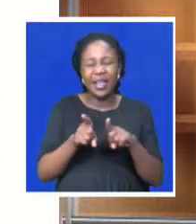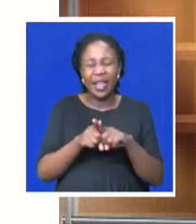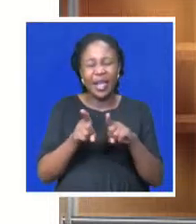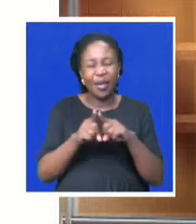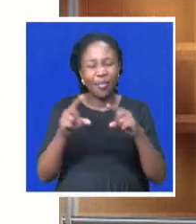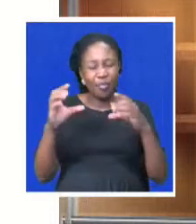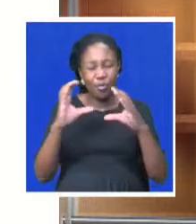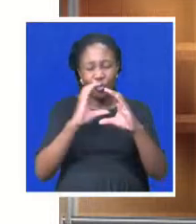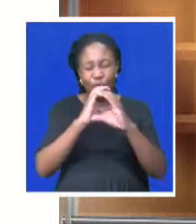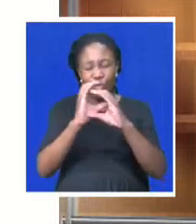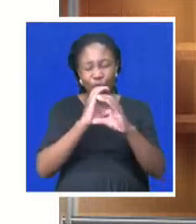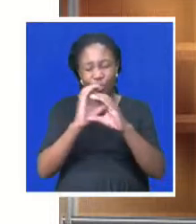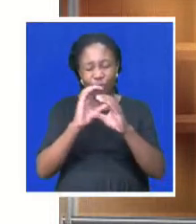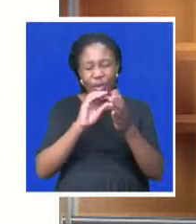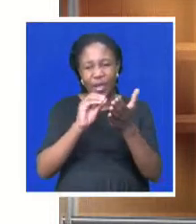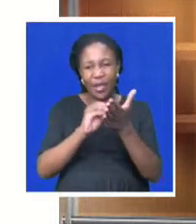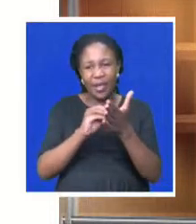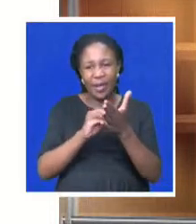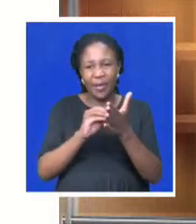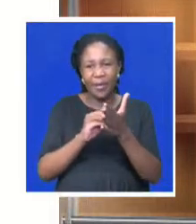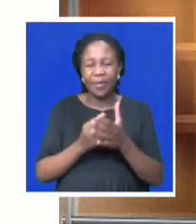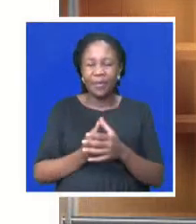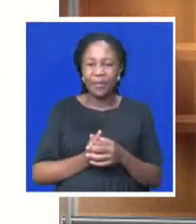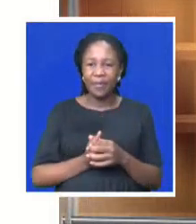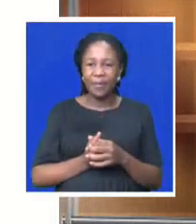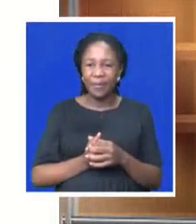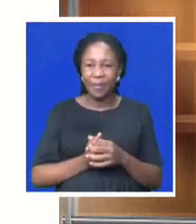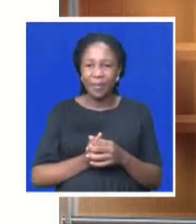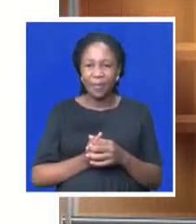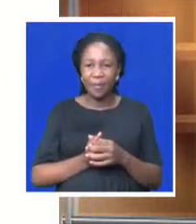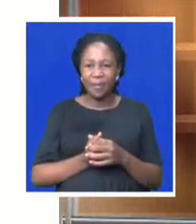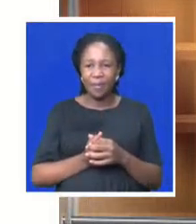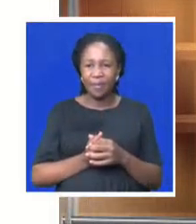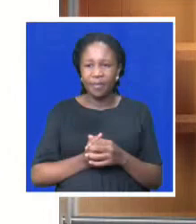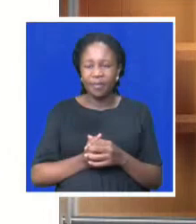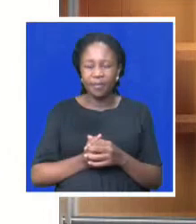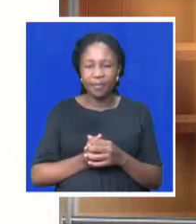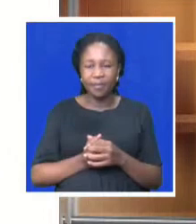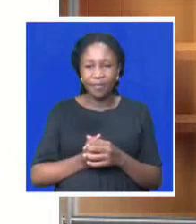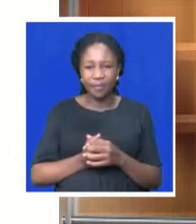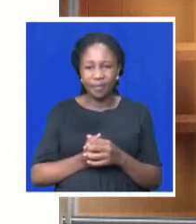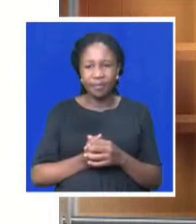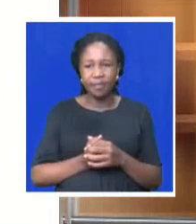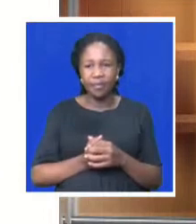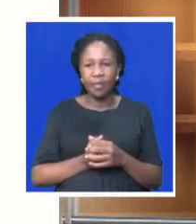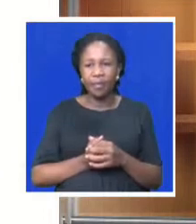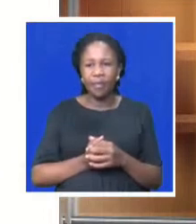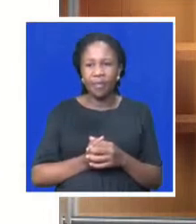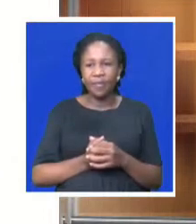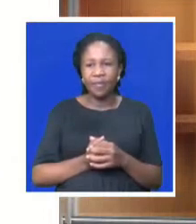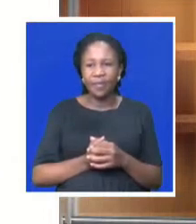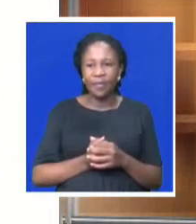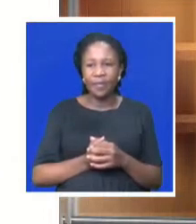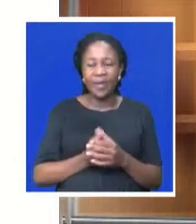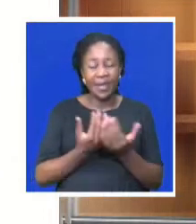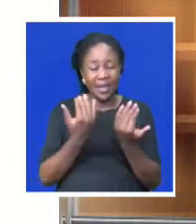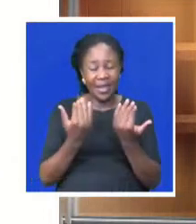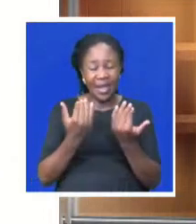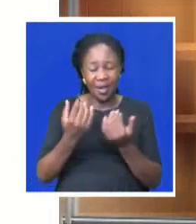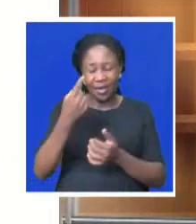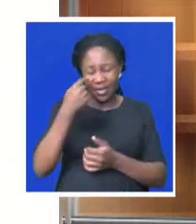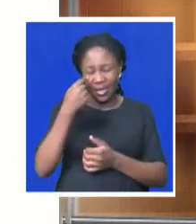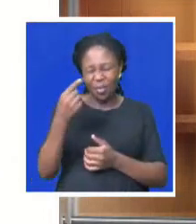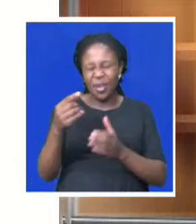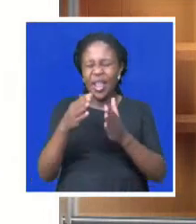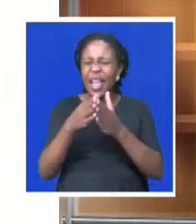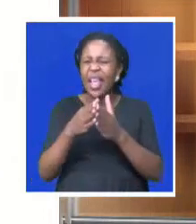lesson. If we look at our first paragraph, we can see that this is the setting of the story,